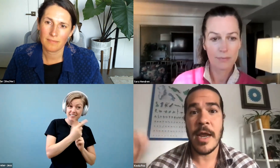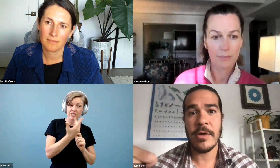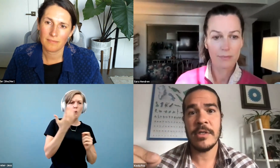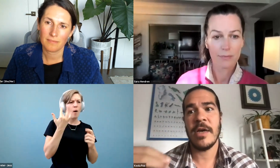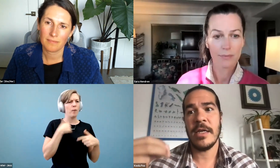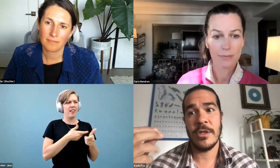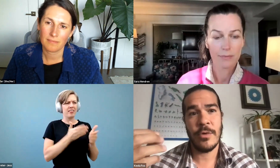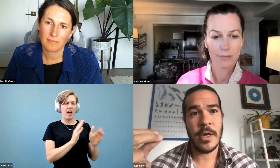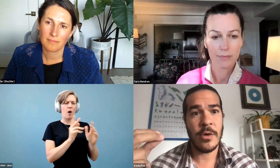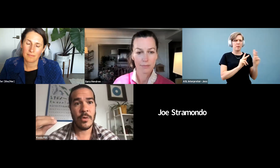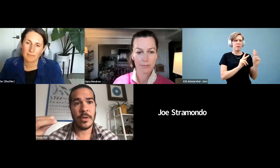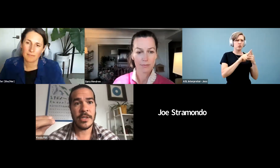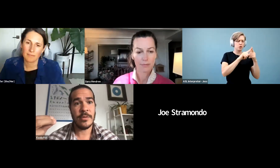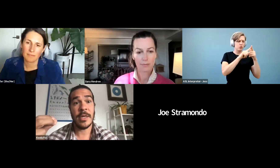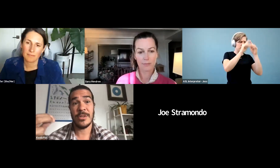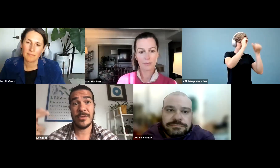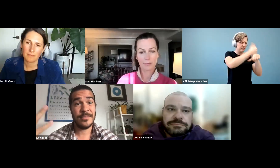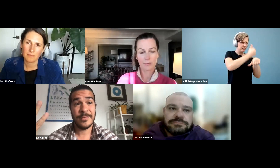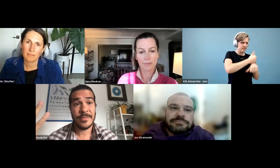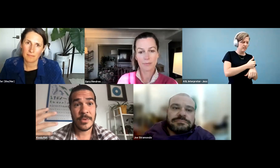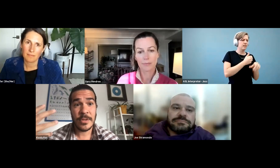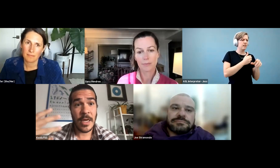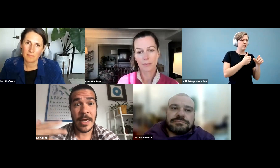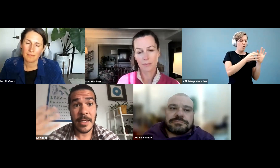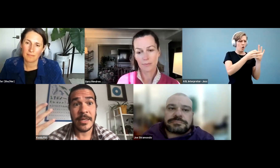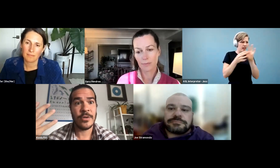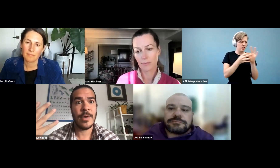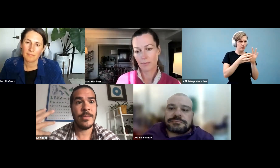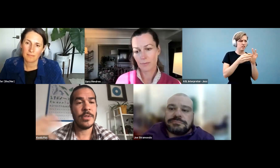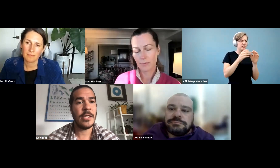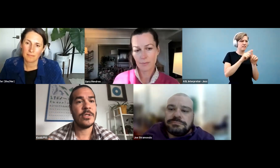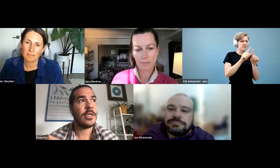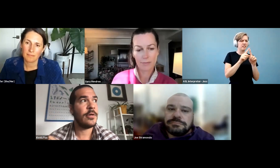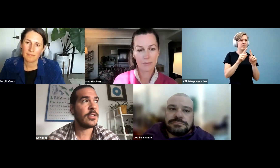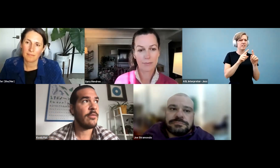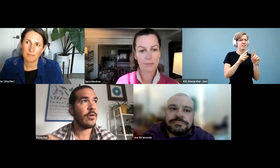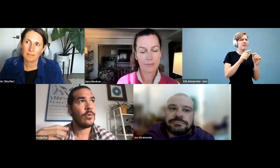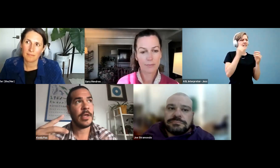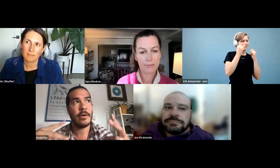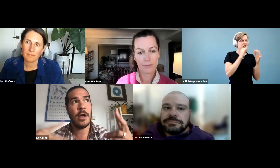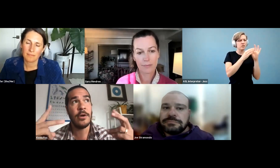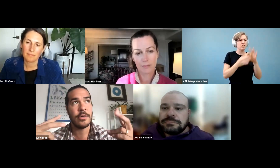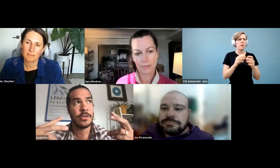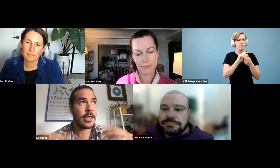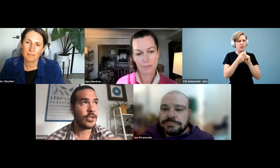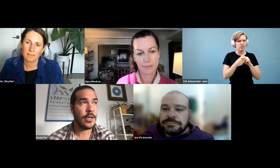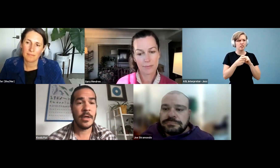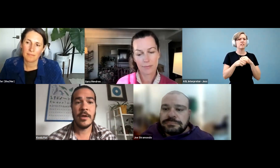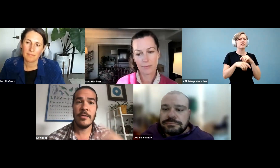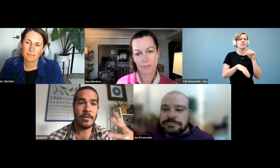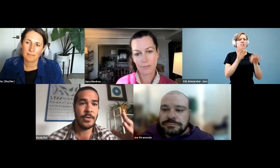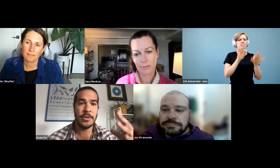to narrativize and create correlation-based ideas around mutations that are discovered or that are under